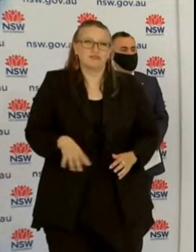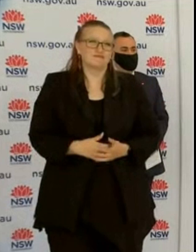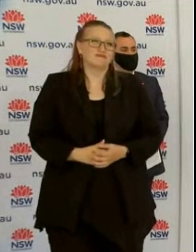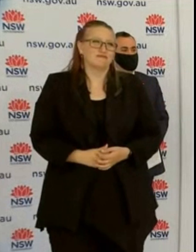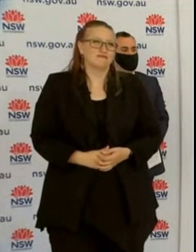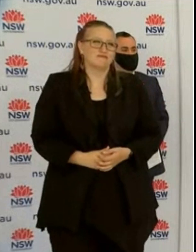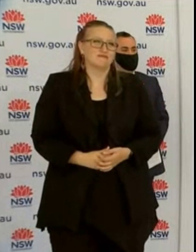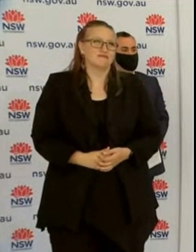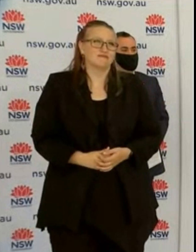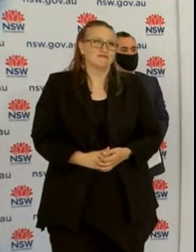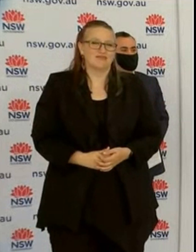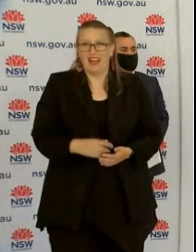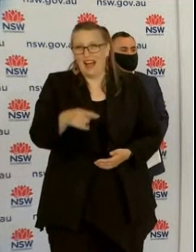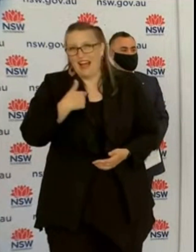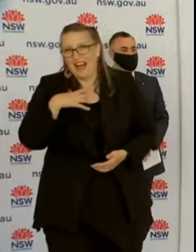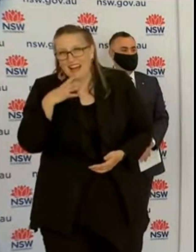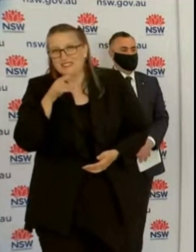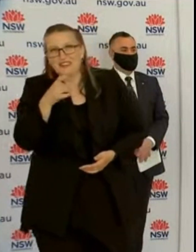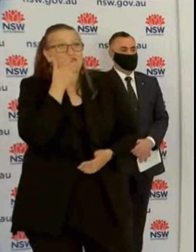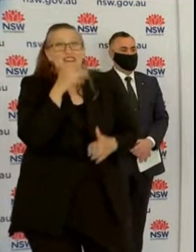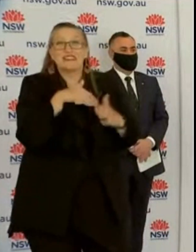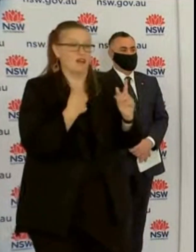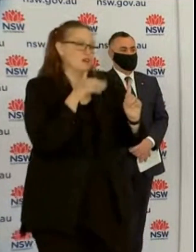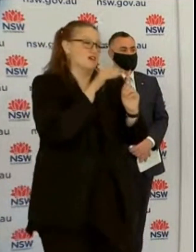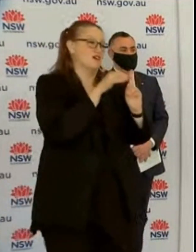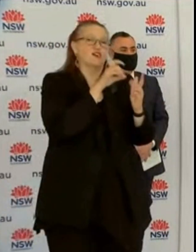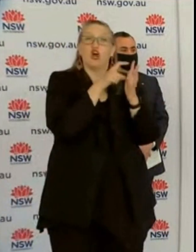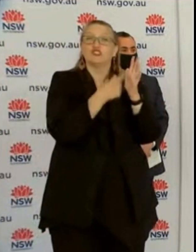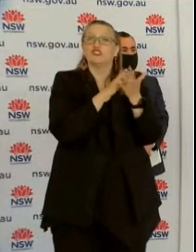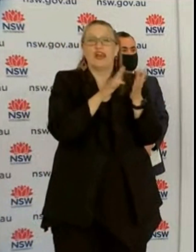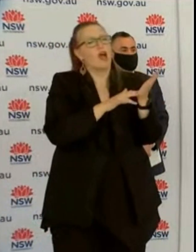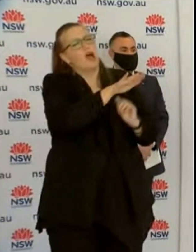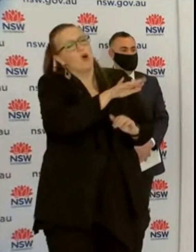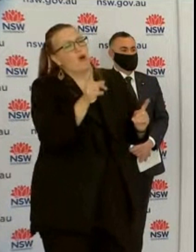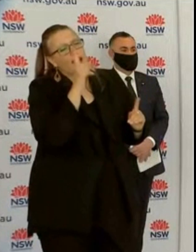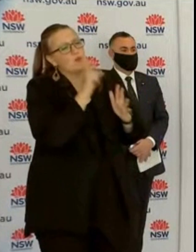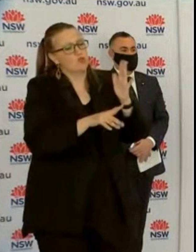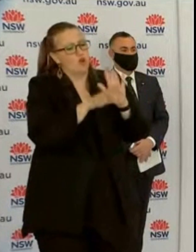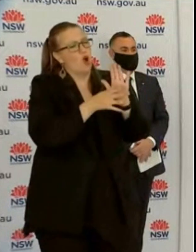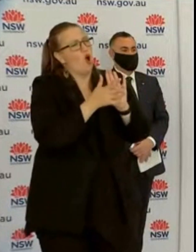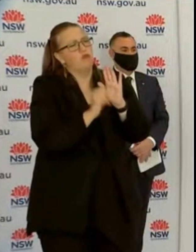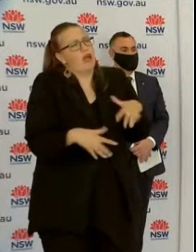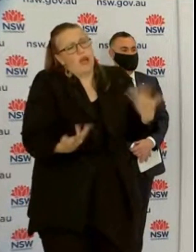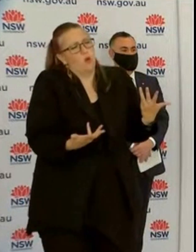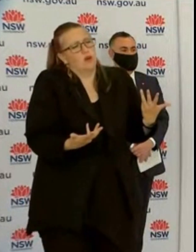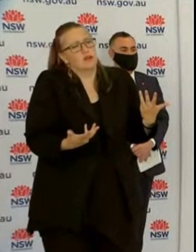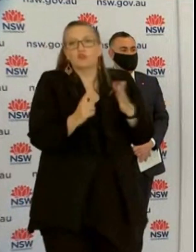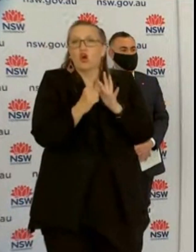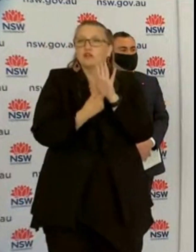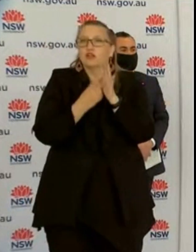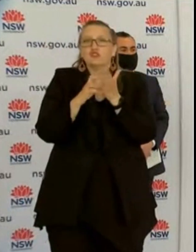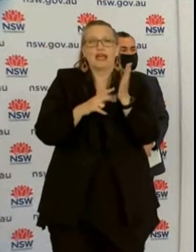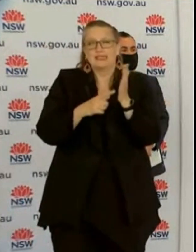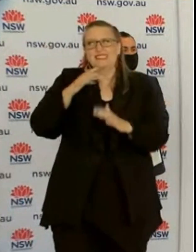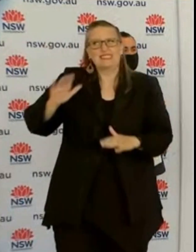I ask the health team, and you can ask Dr. Chant because I annoy her every day, is there anything we can do to ease the stress on our citizens? But